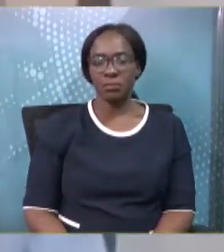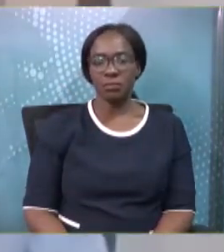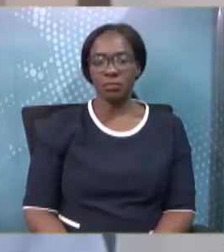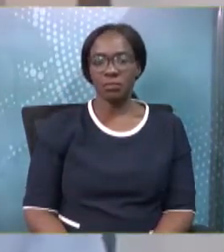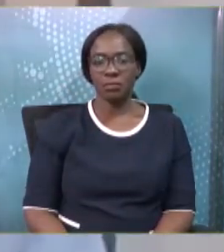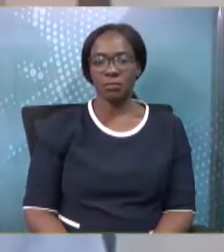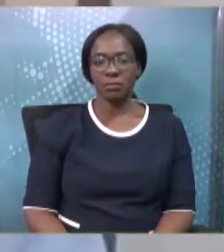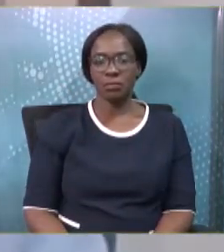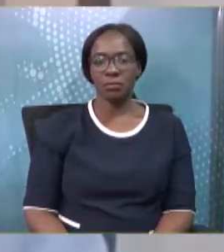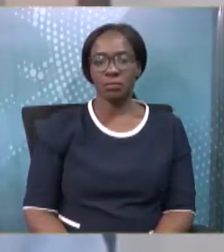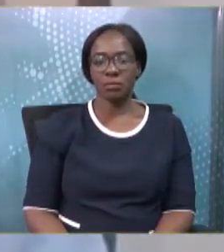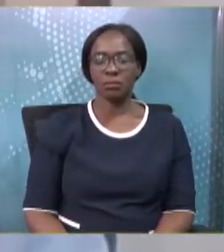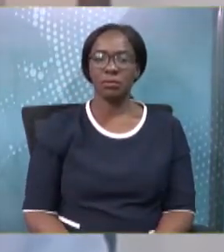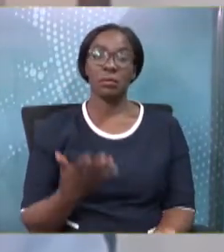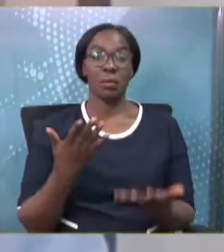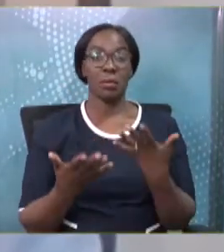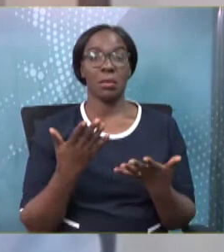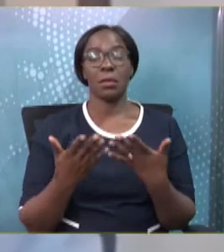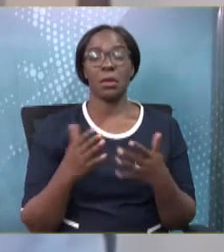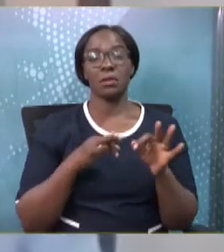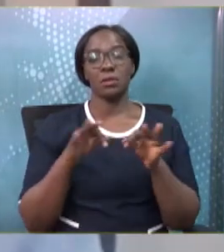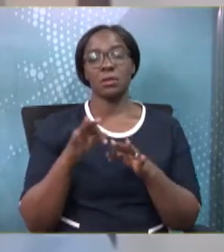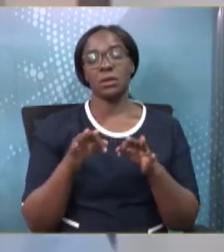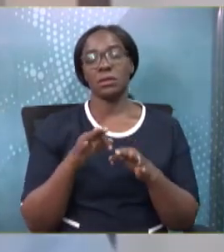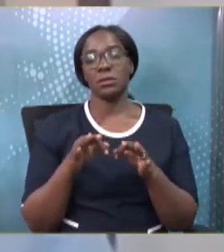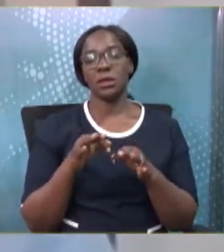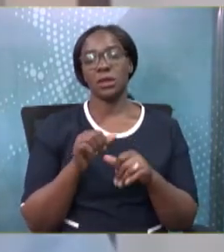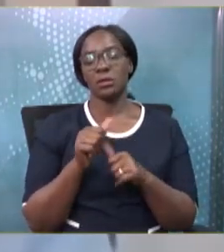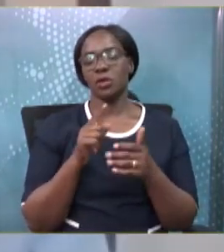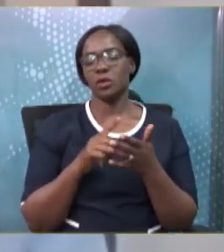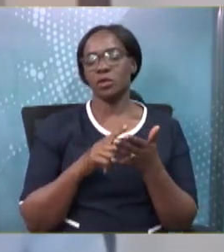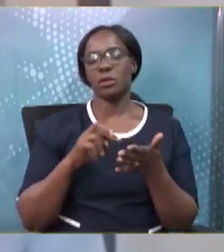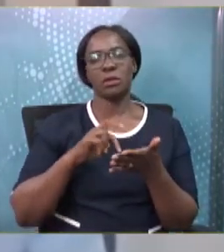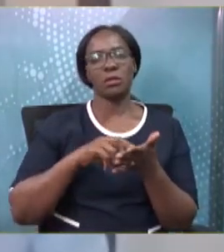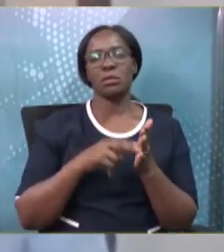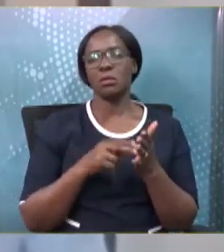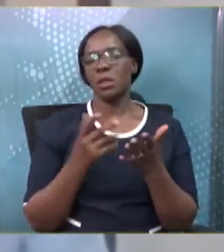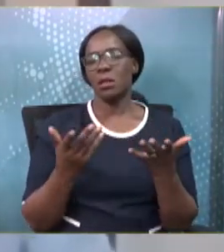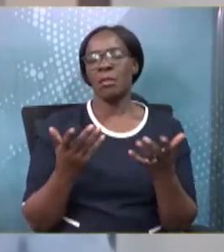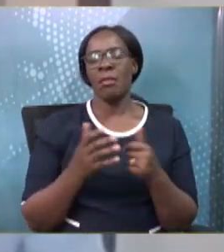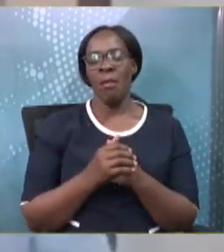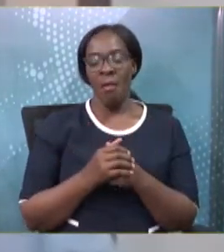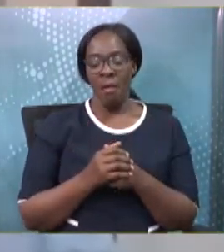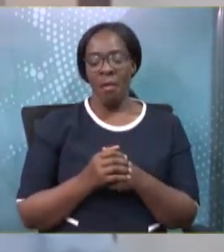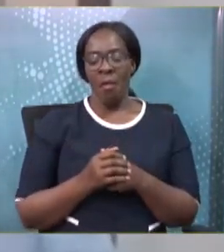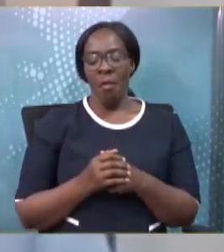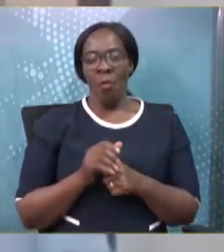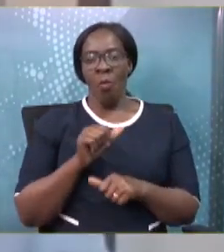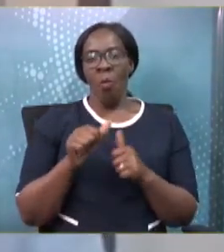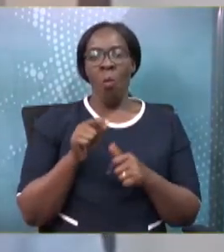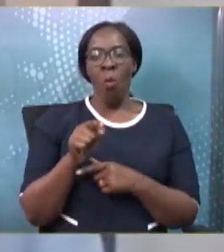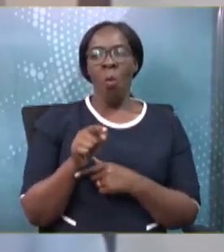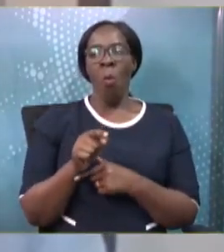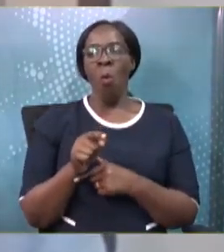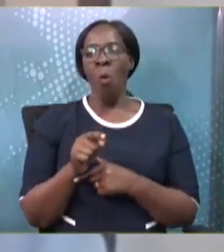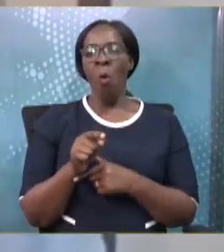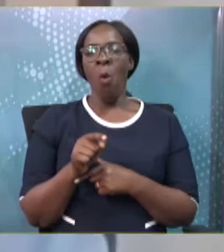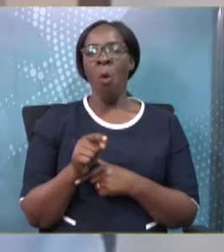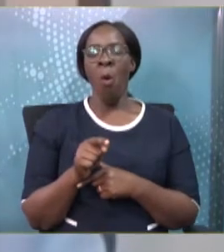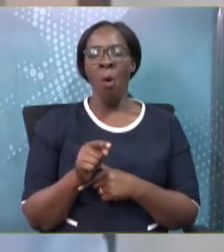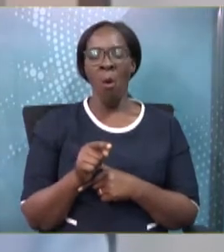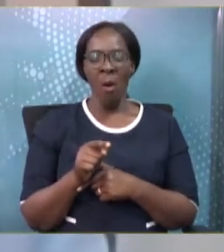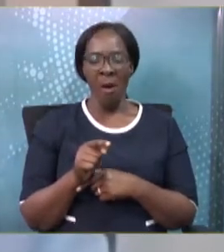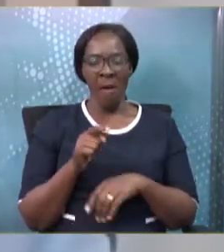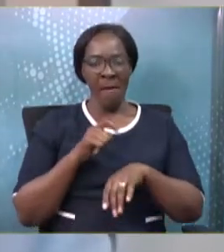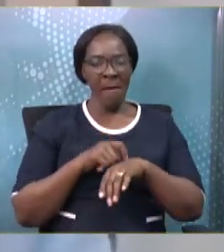to paint a better picture of what we mean by deteriorating asset quality. When we say